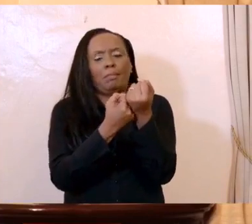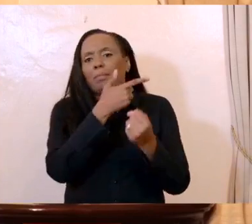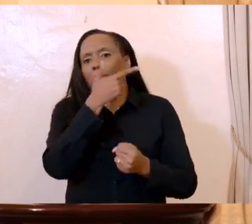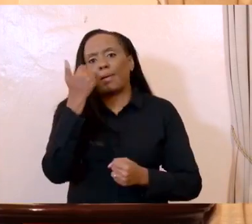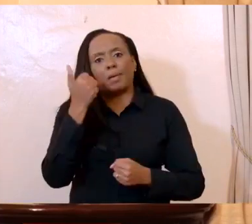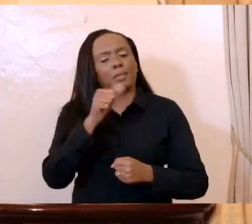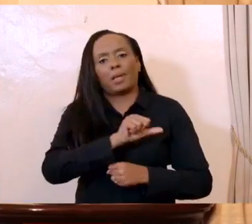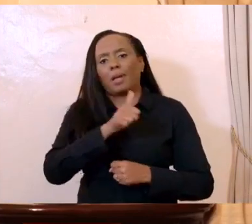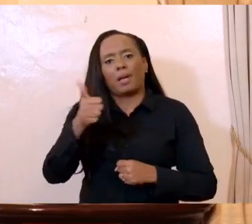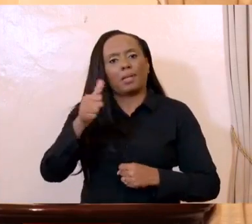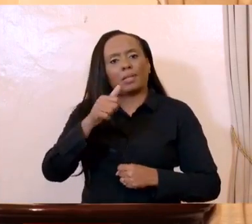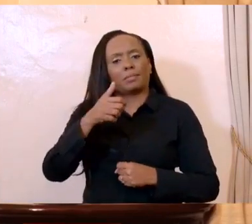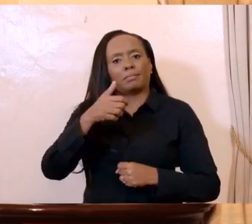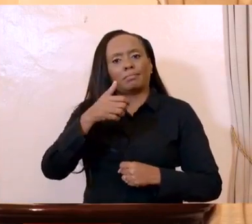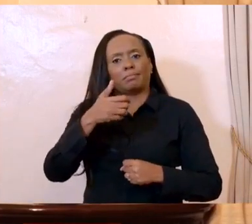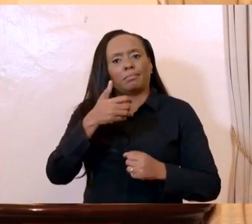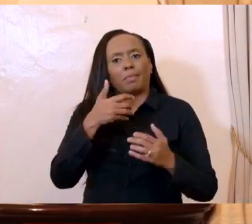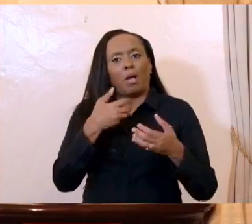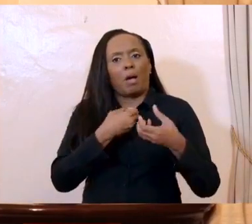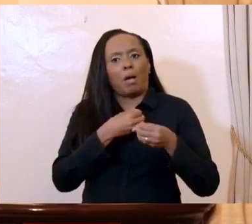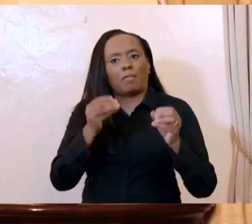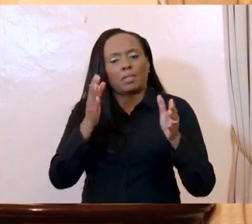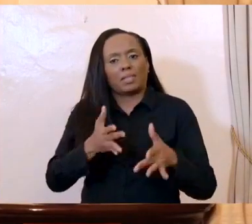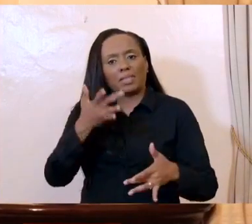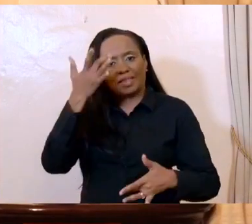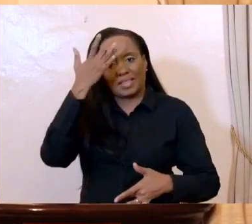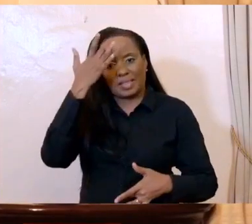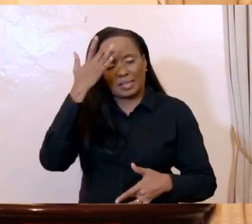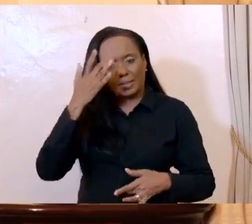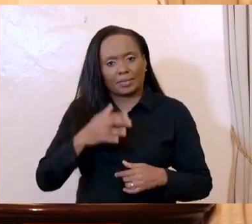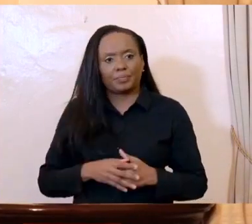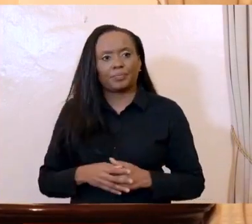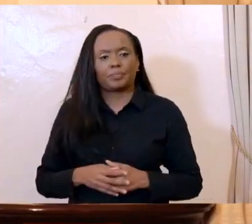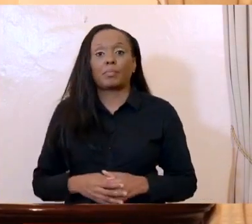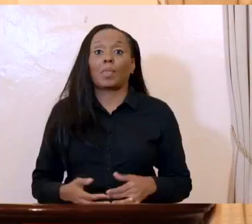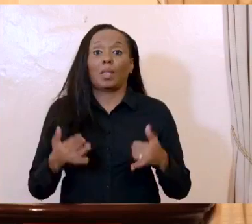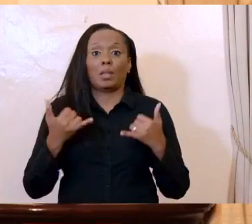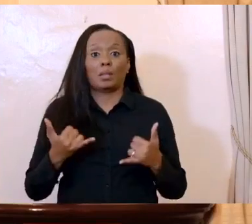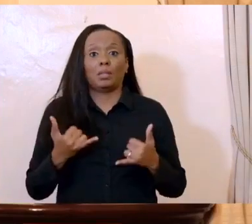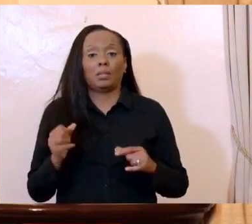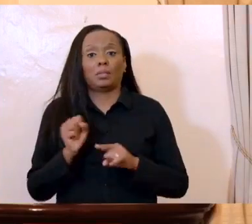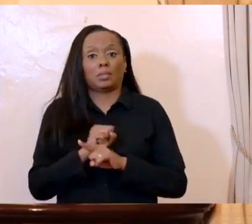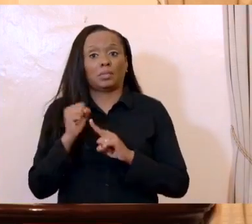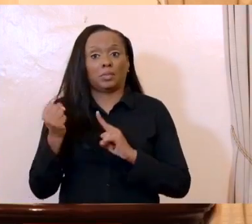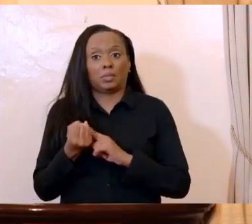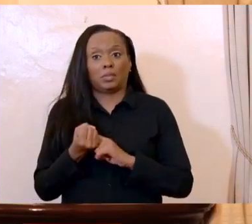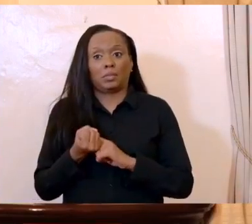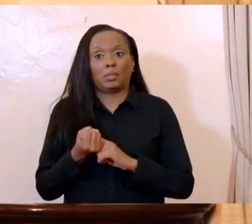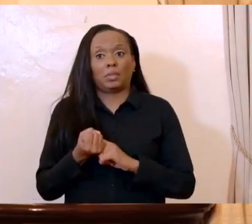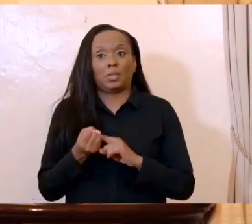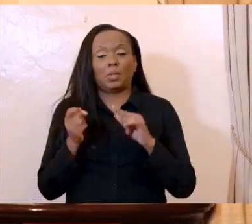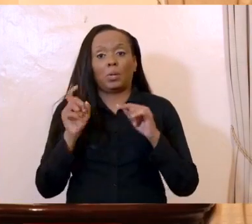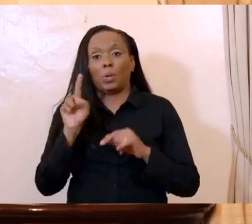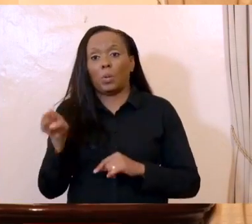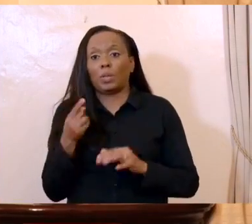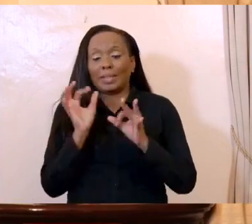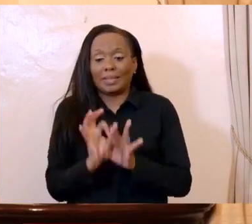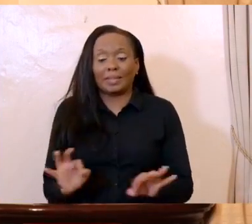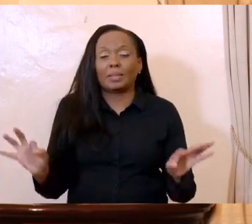and reported back to work. So we're now down to a situation where there are essential services only at the